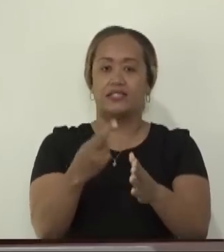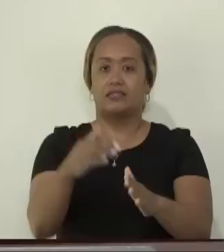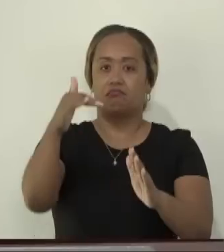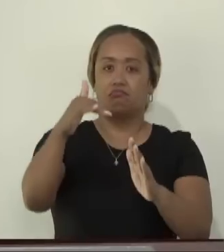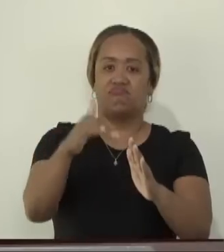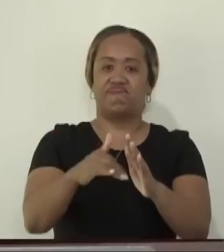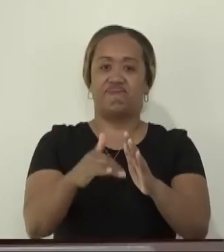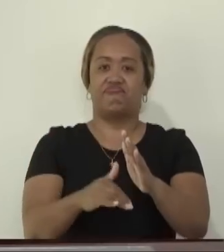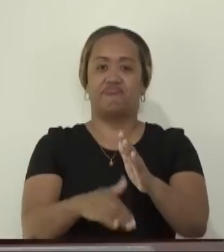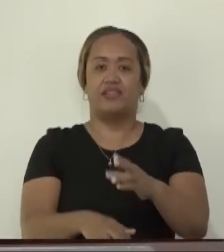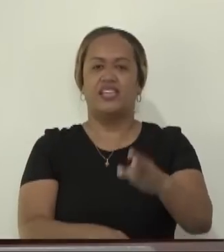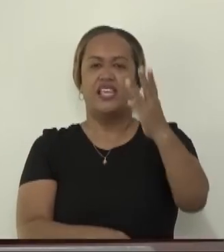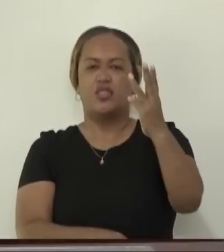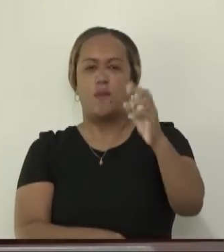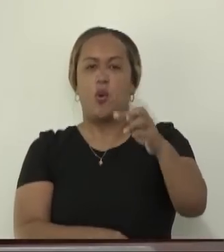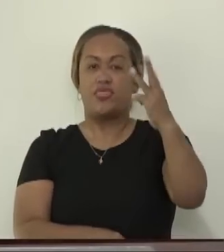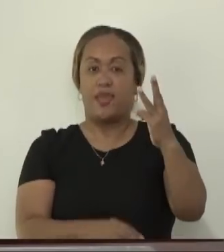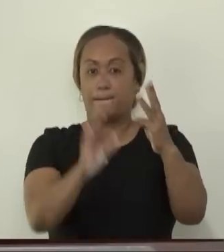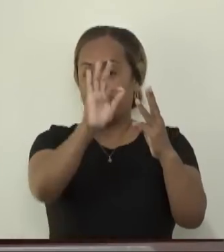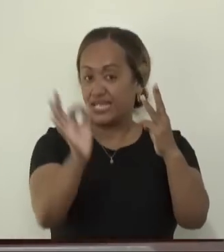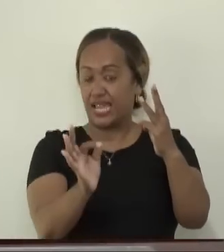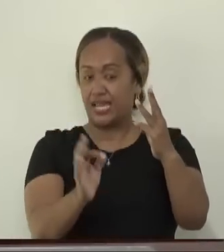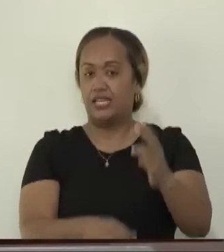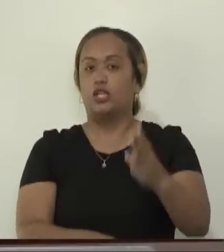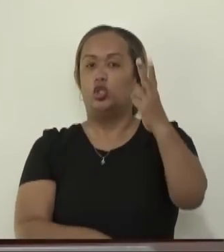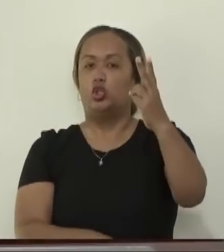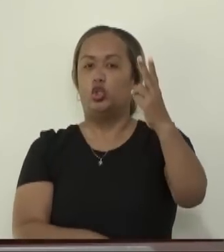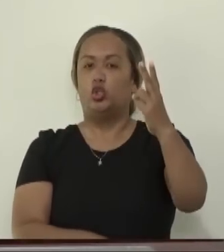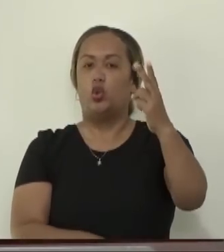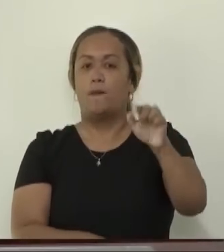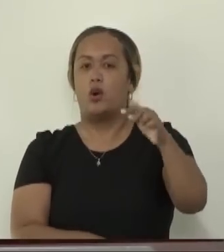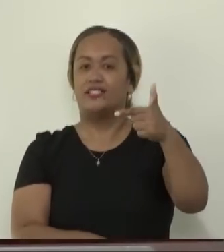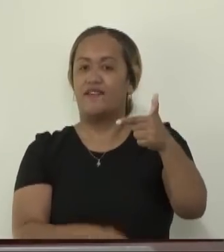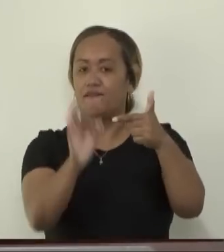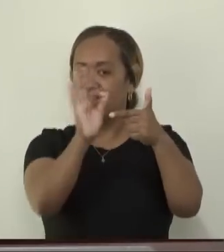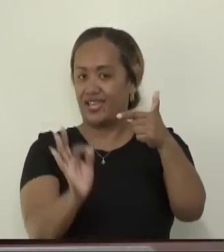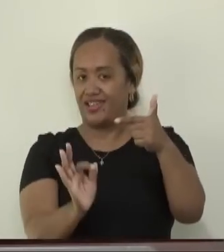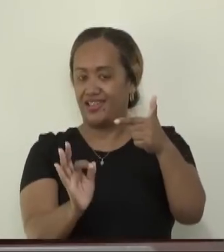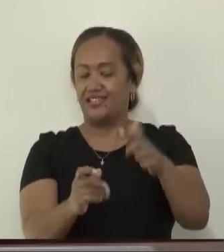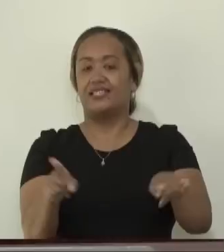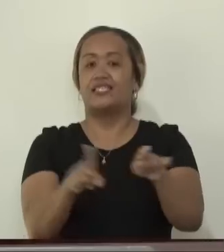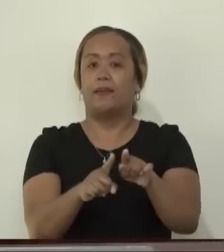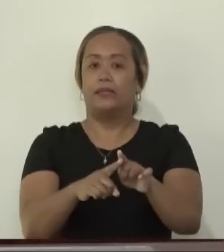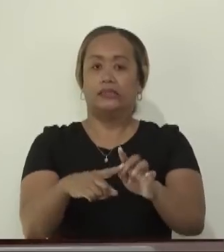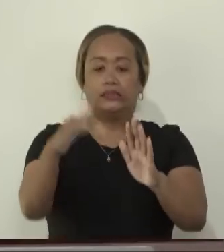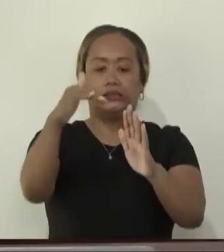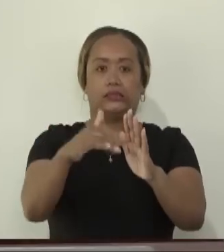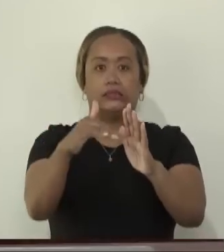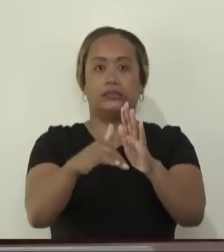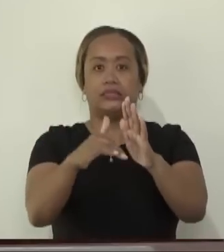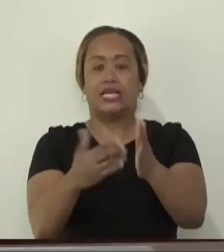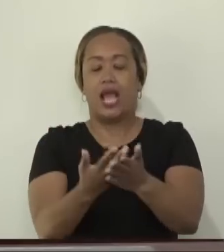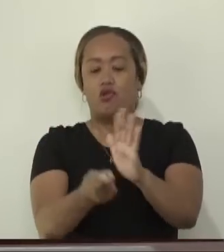downward from 3.3% to 2.7%. The downward revision